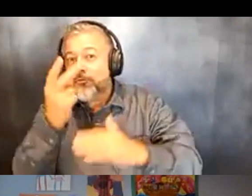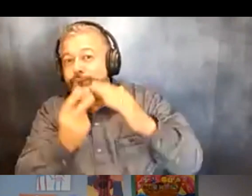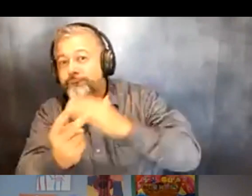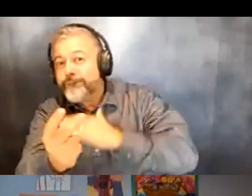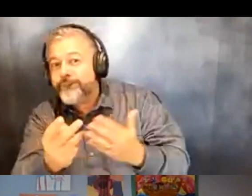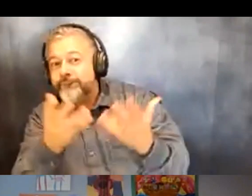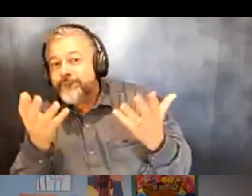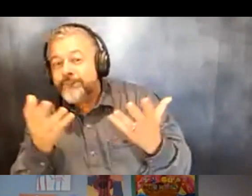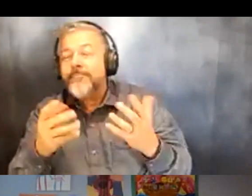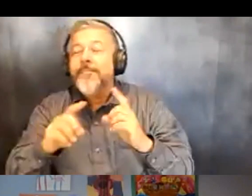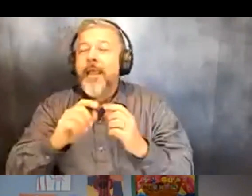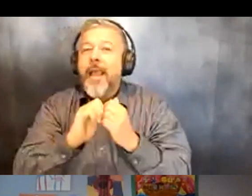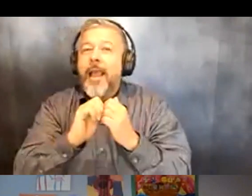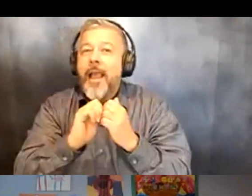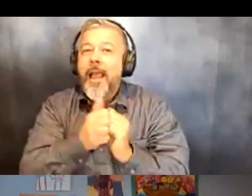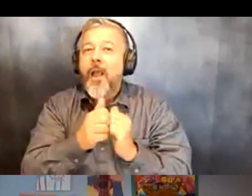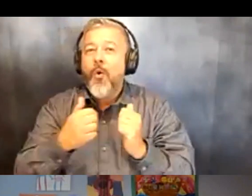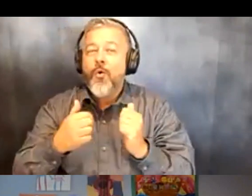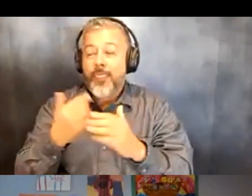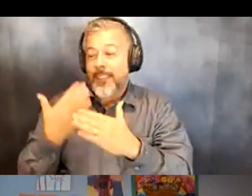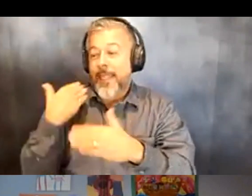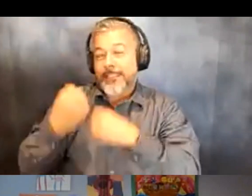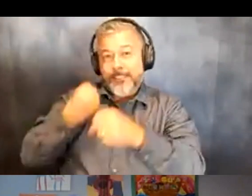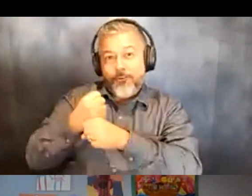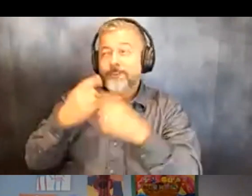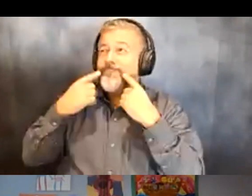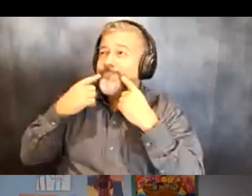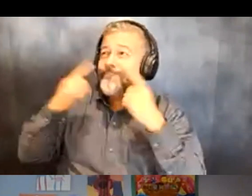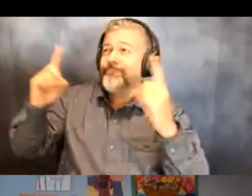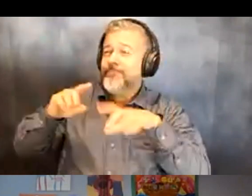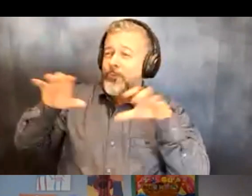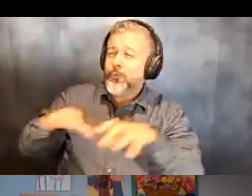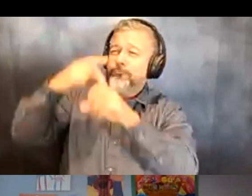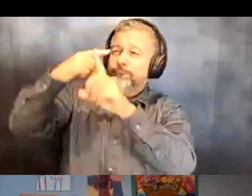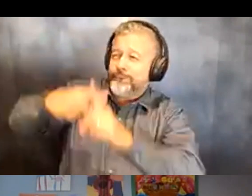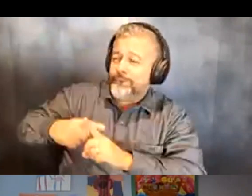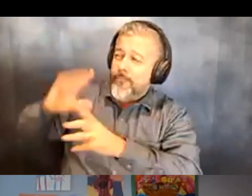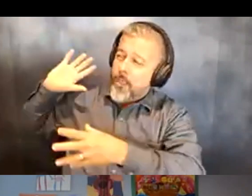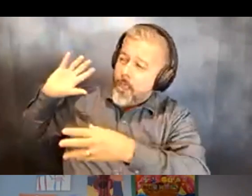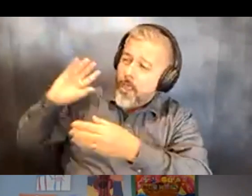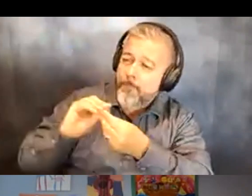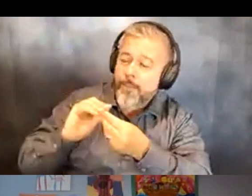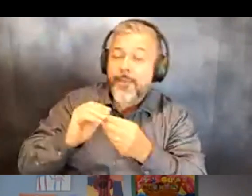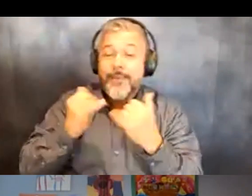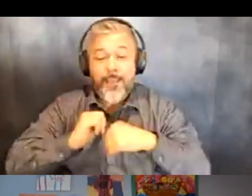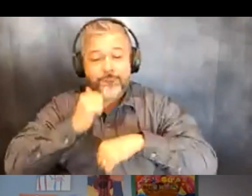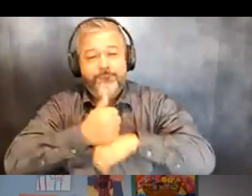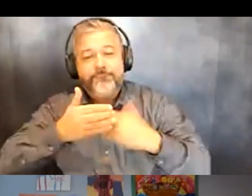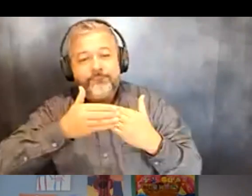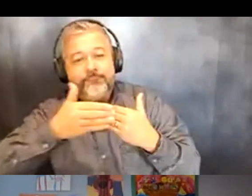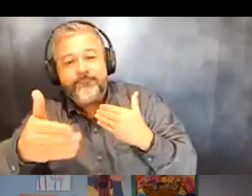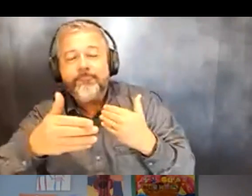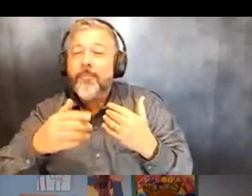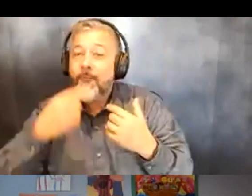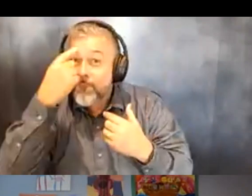take the successes from the last year and 2 years and really memorialize them into impacts in people's lives.